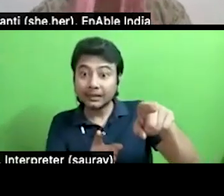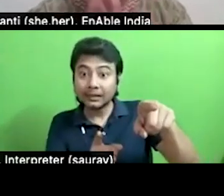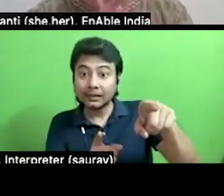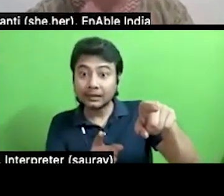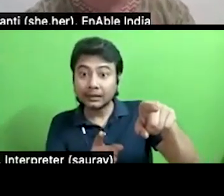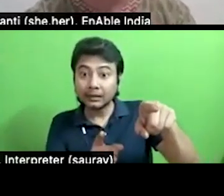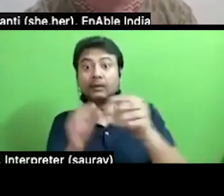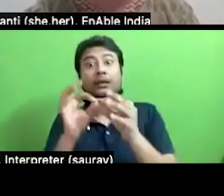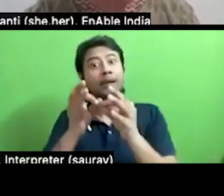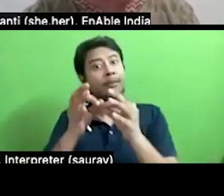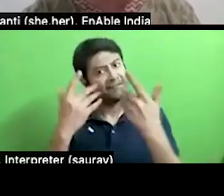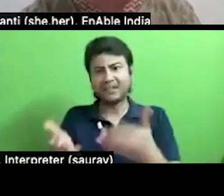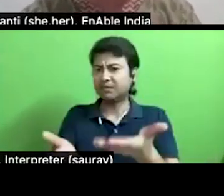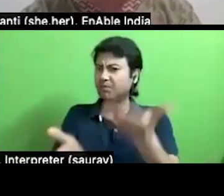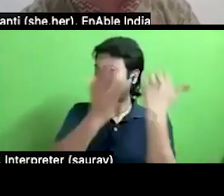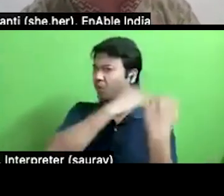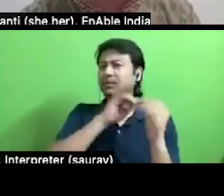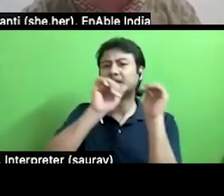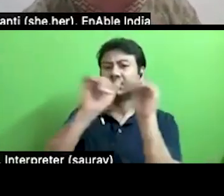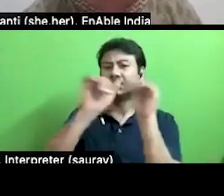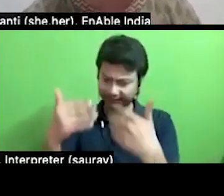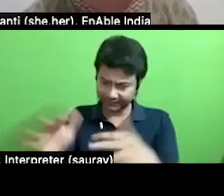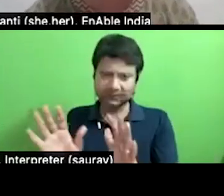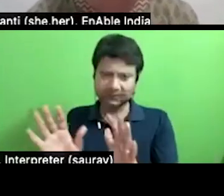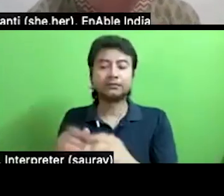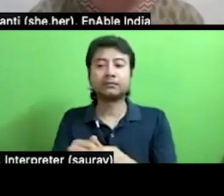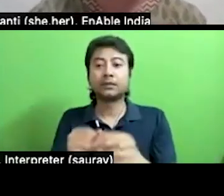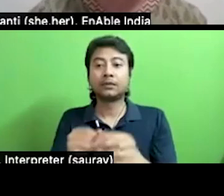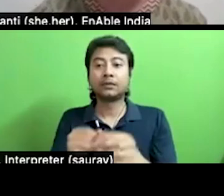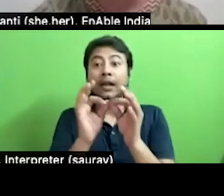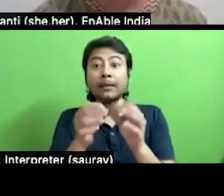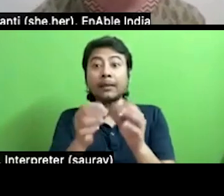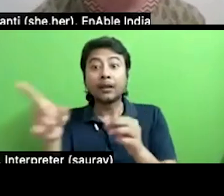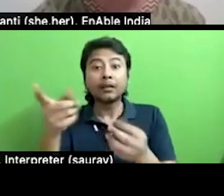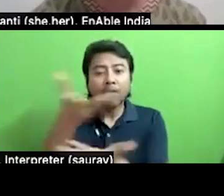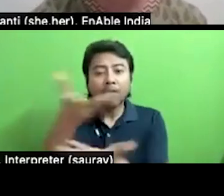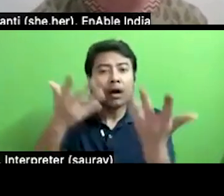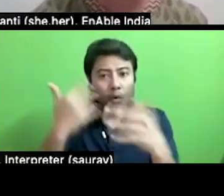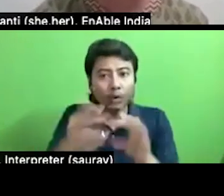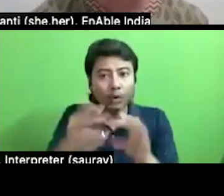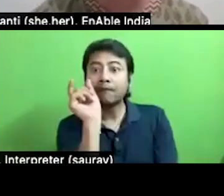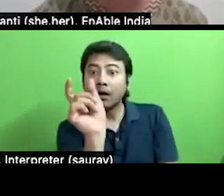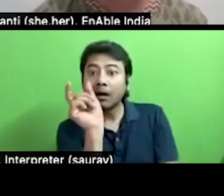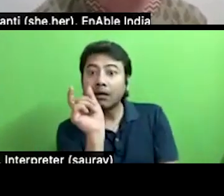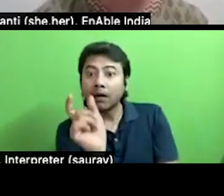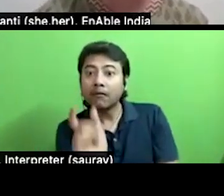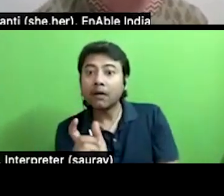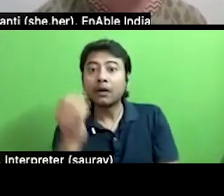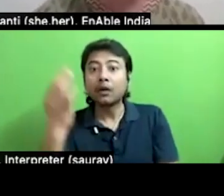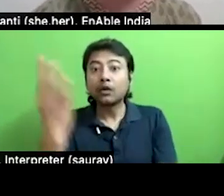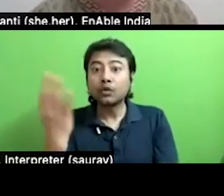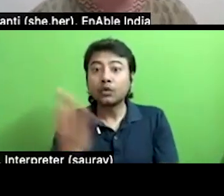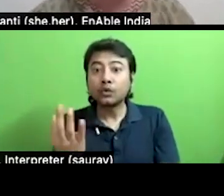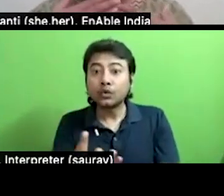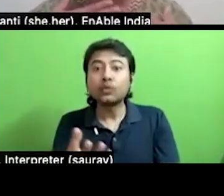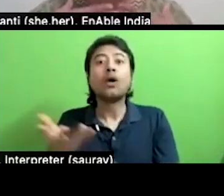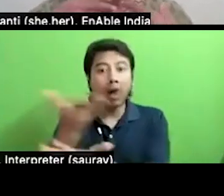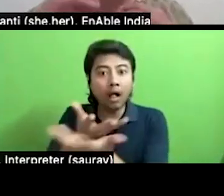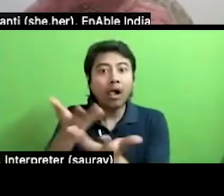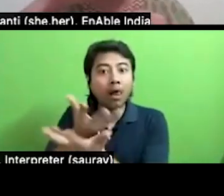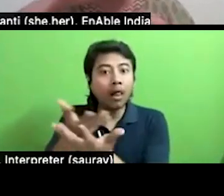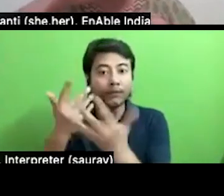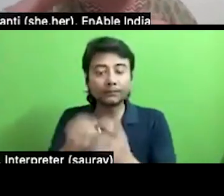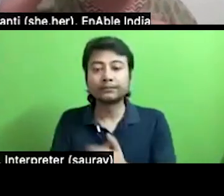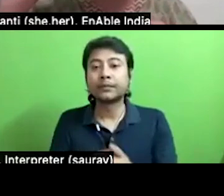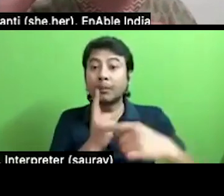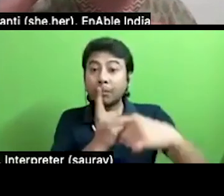even discussed some of the new signs that they'll have to say. And also they know the sign names for the co-anchors. So for example, my